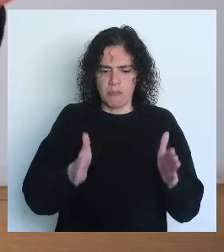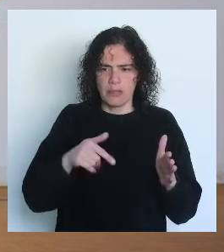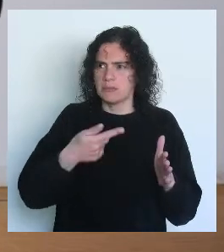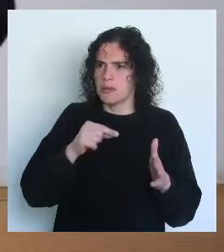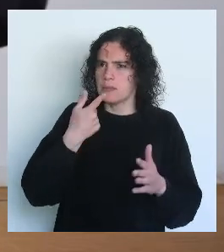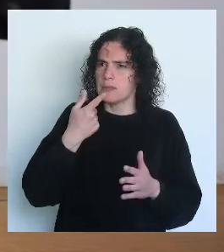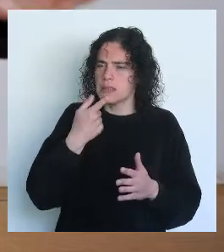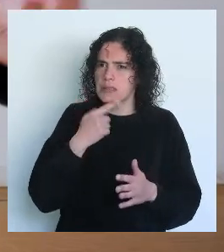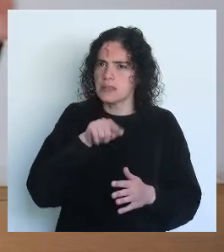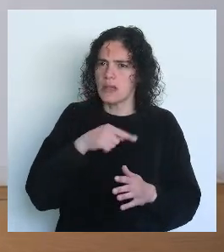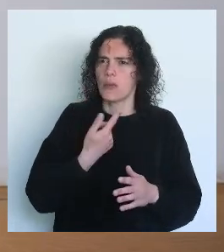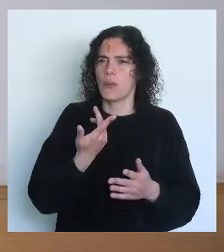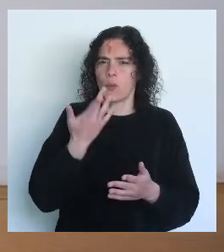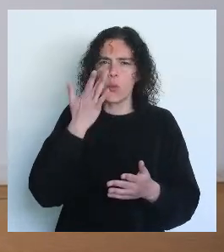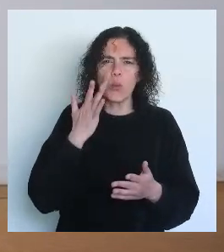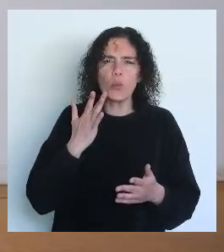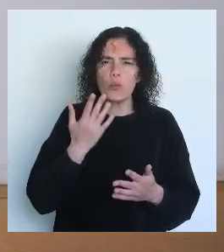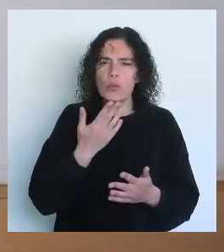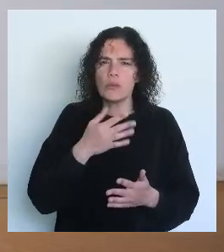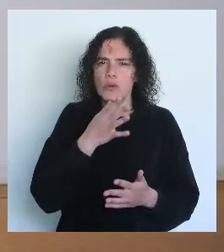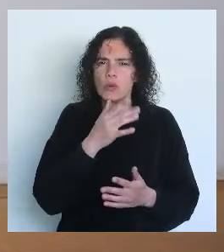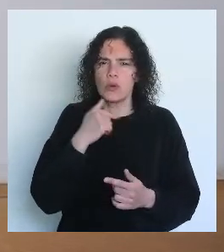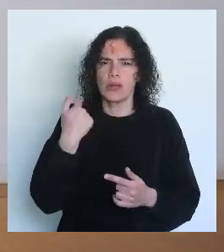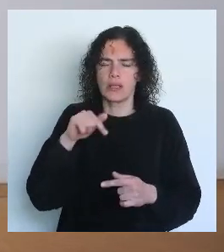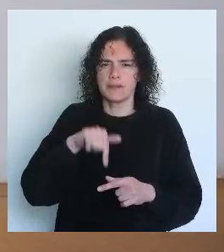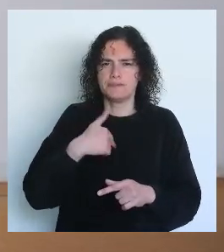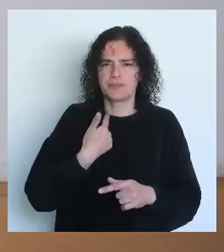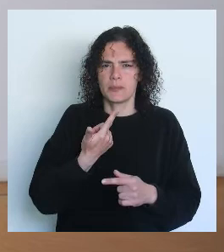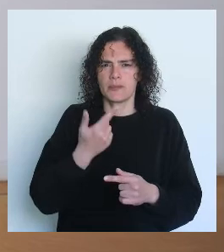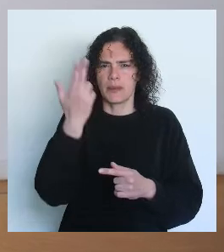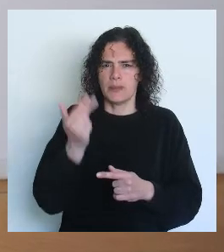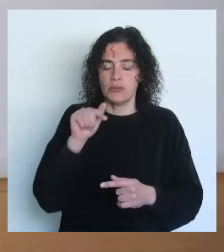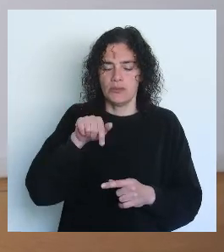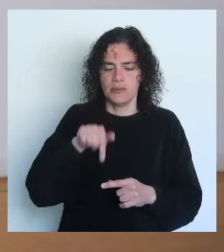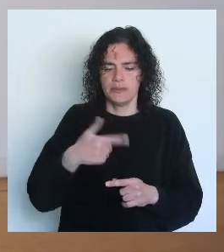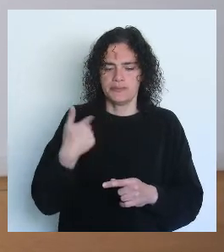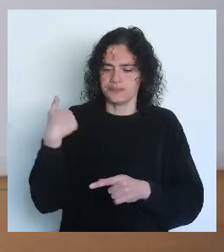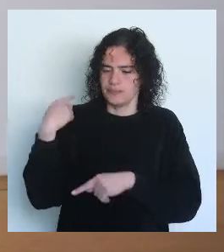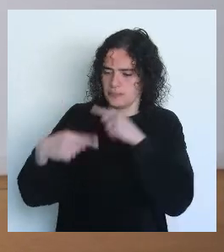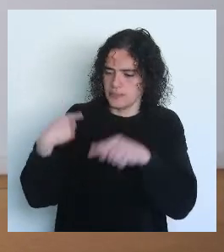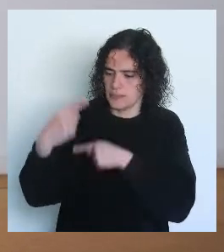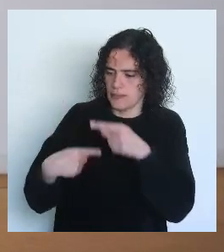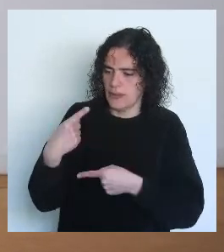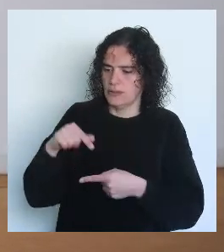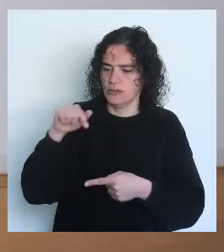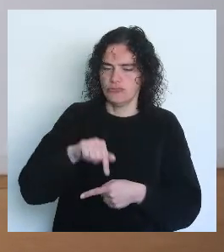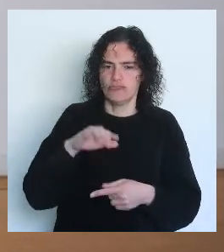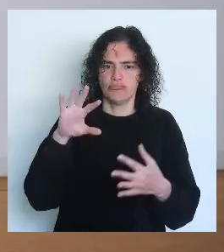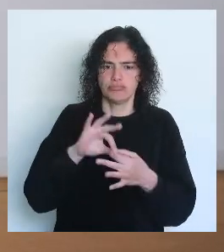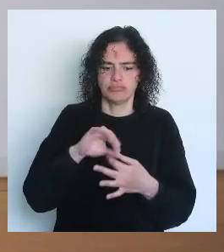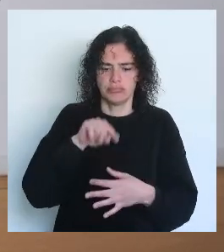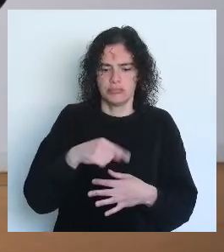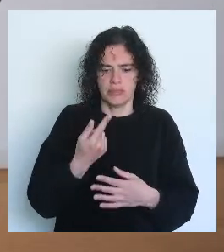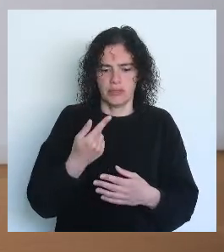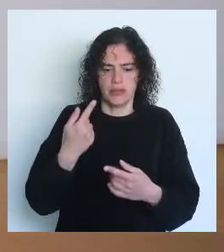the space and the perception of pure color in a painting. A tradition that there's a long tradition of that,